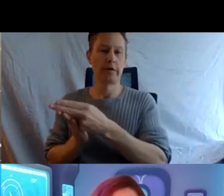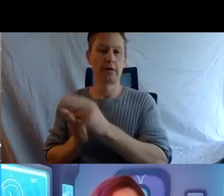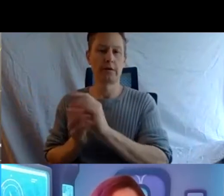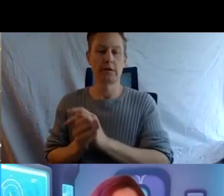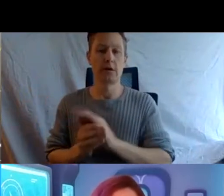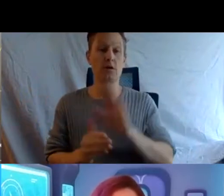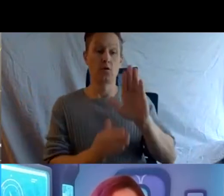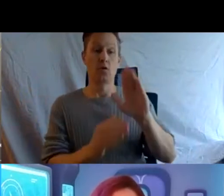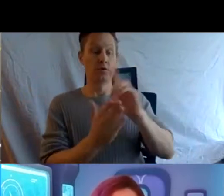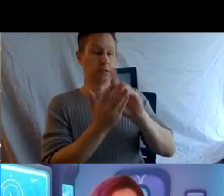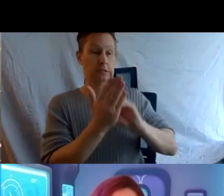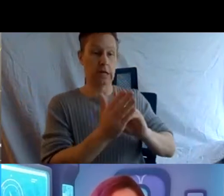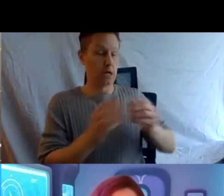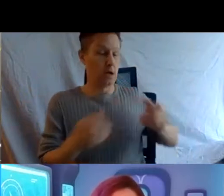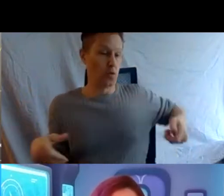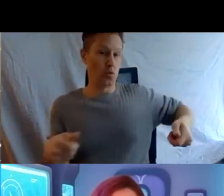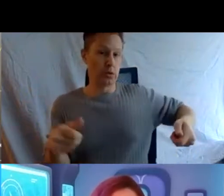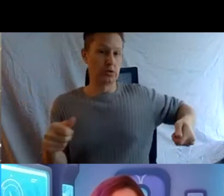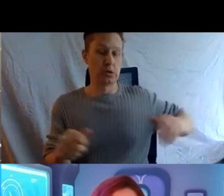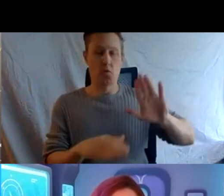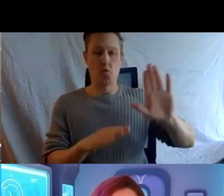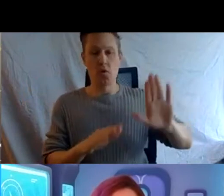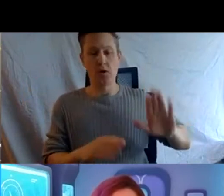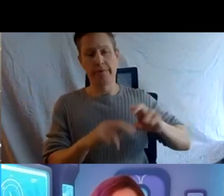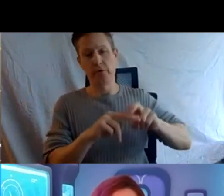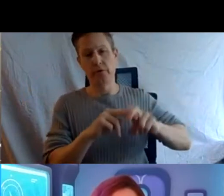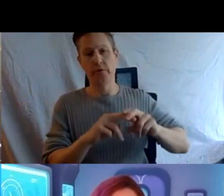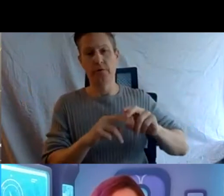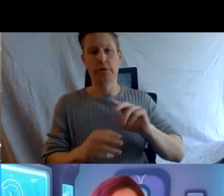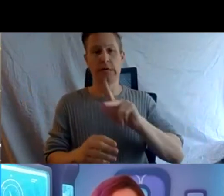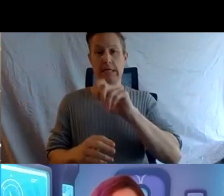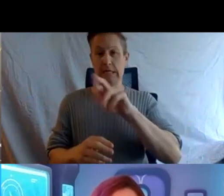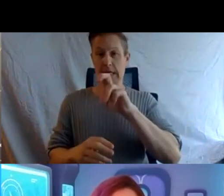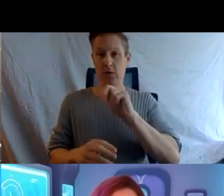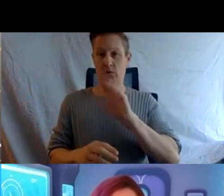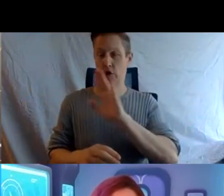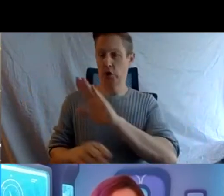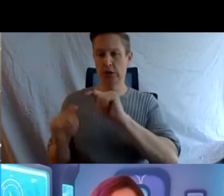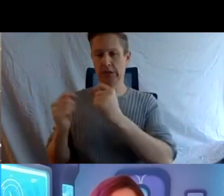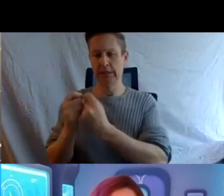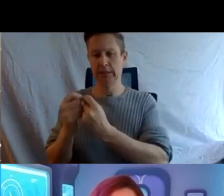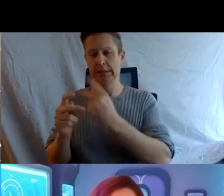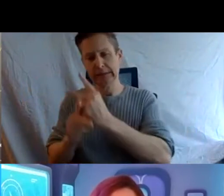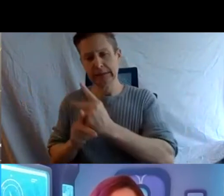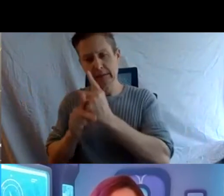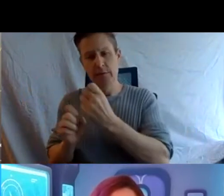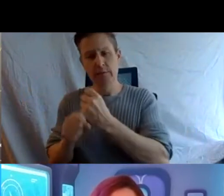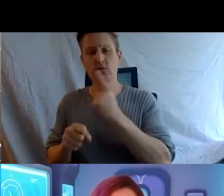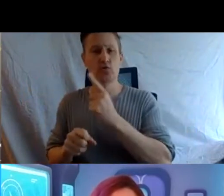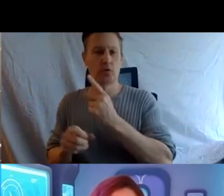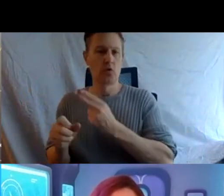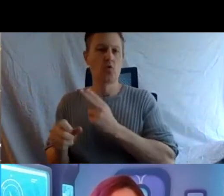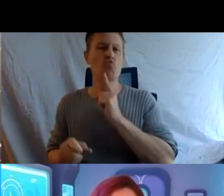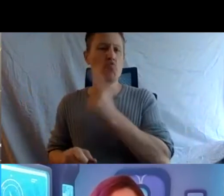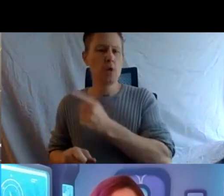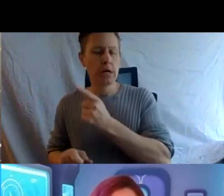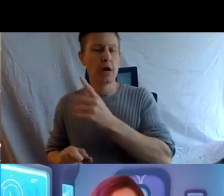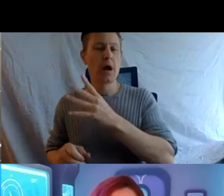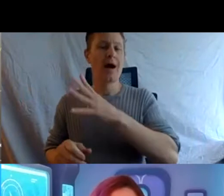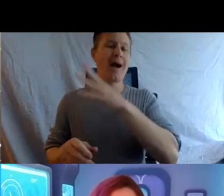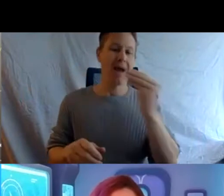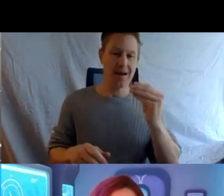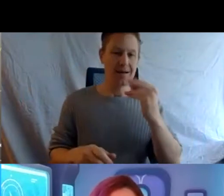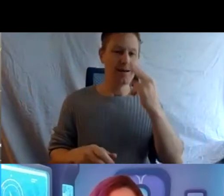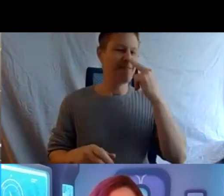was great, and Karen's team was so careful in trying to make it seem realistic, but also fun and fantastical,